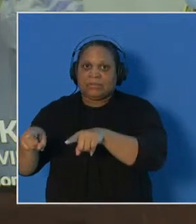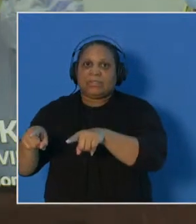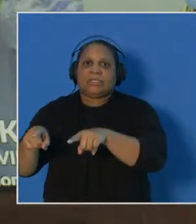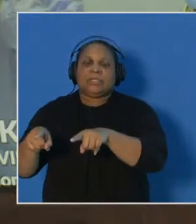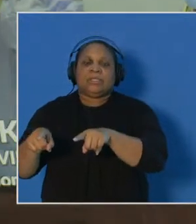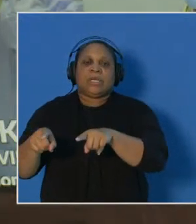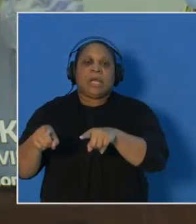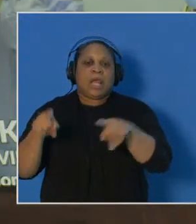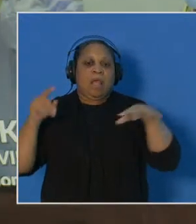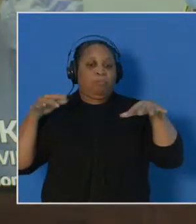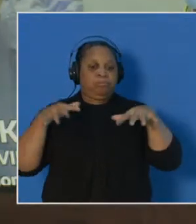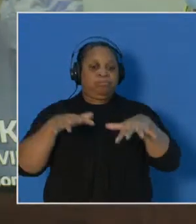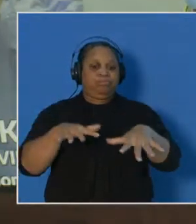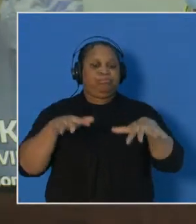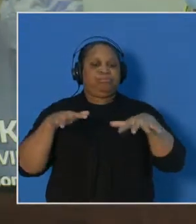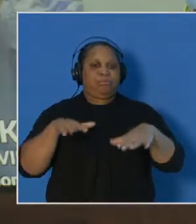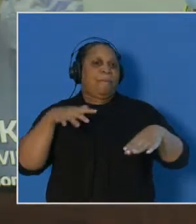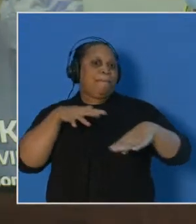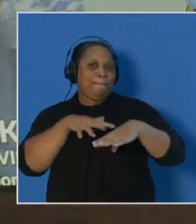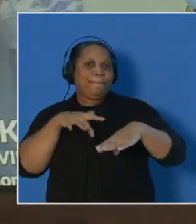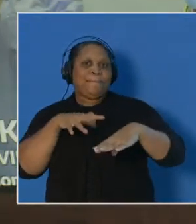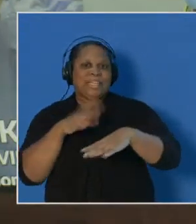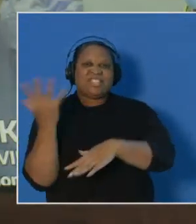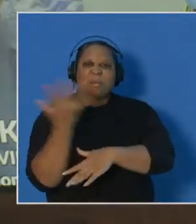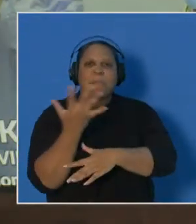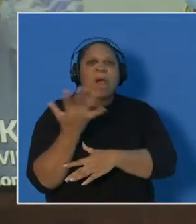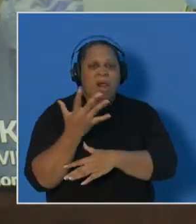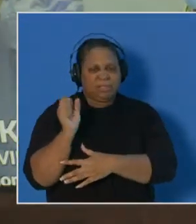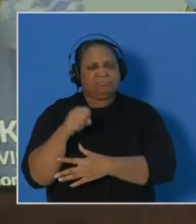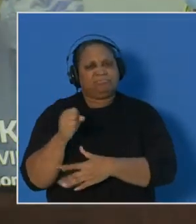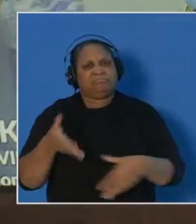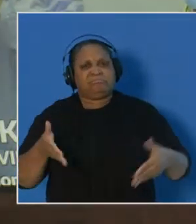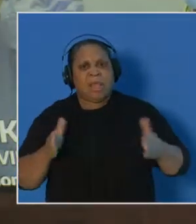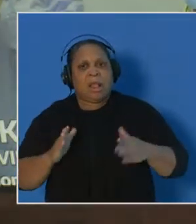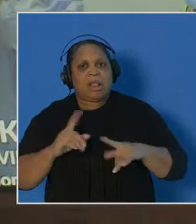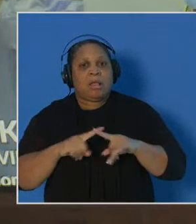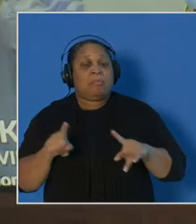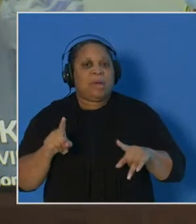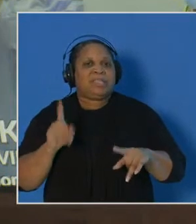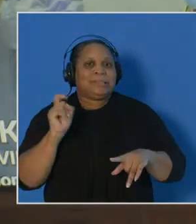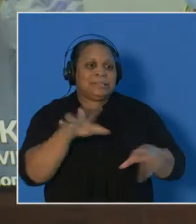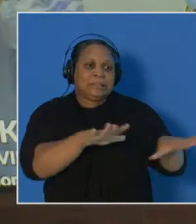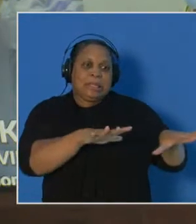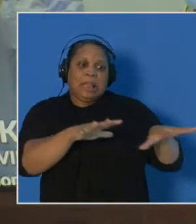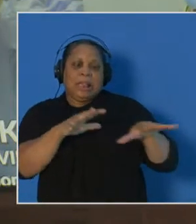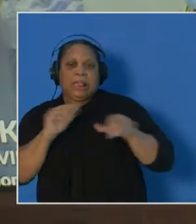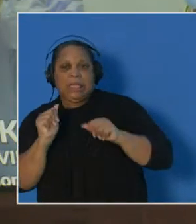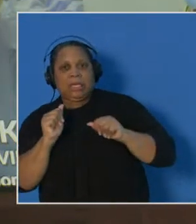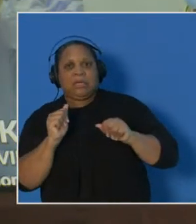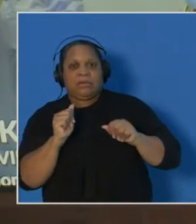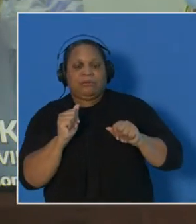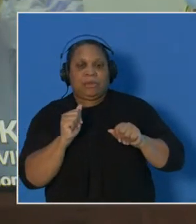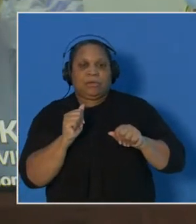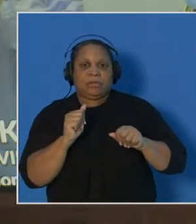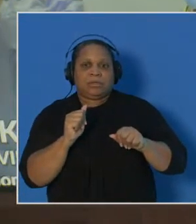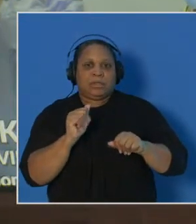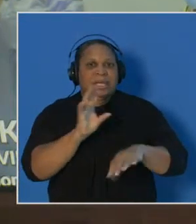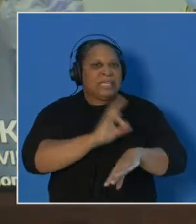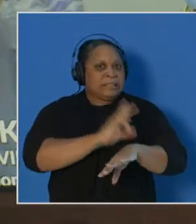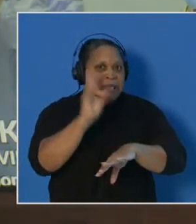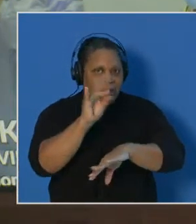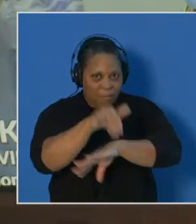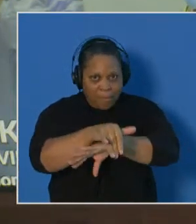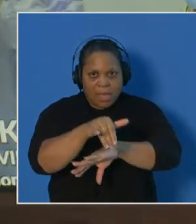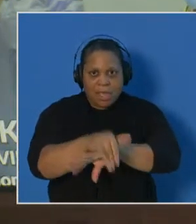at public beaches and parks are permitted during phase 3. However, all patrons must be off the beaches and parks by 7